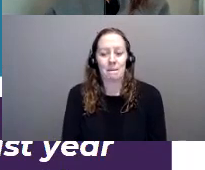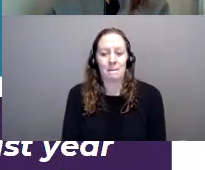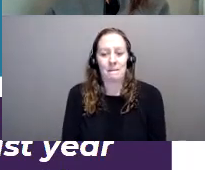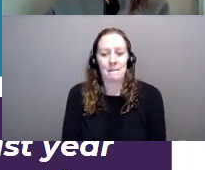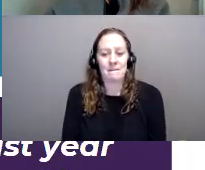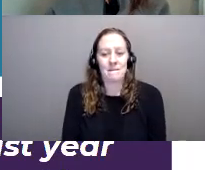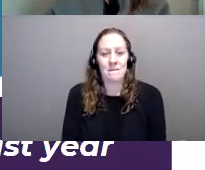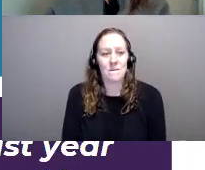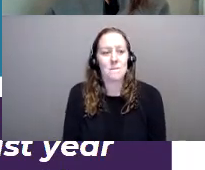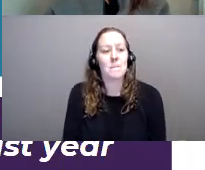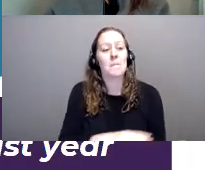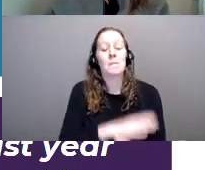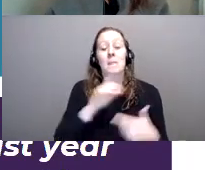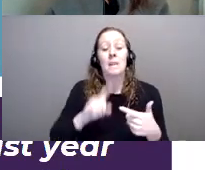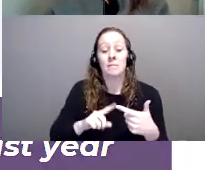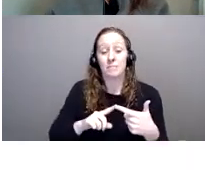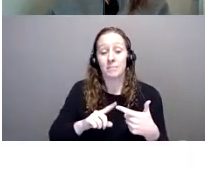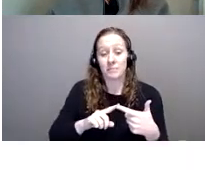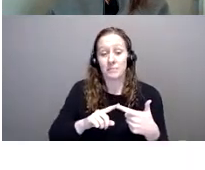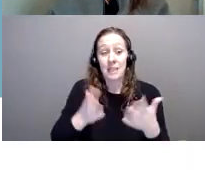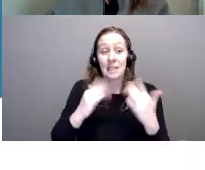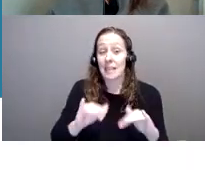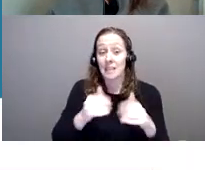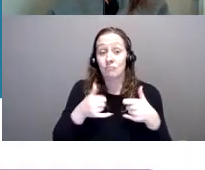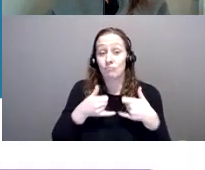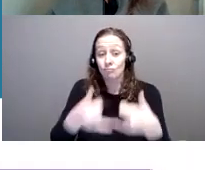So on to our next recipient of the award.